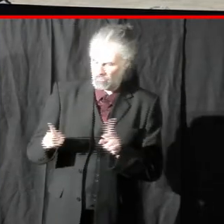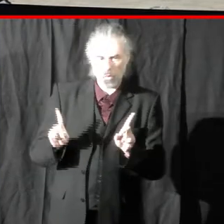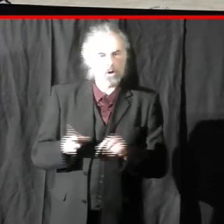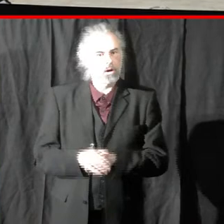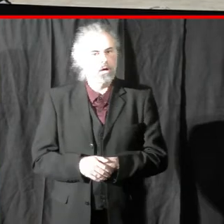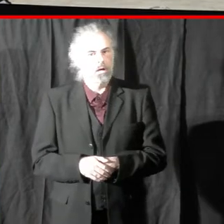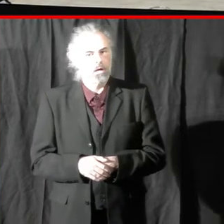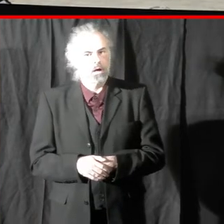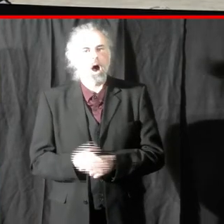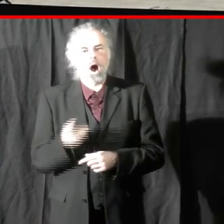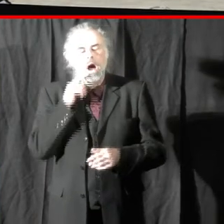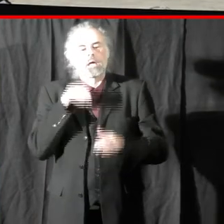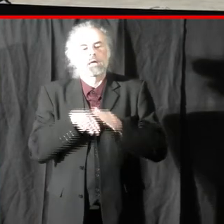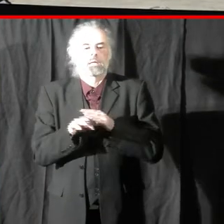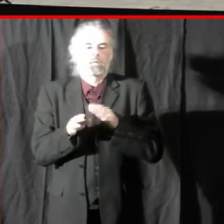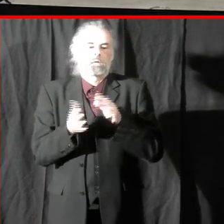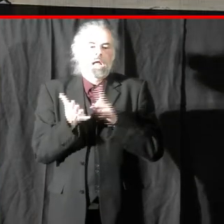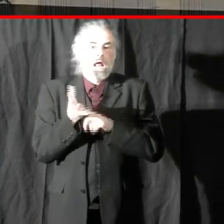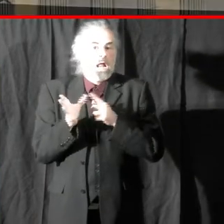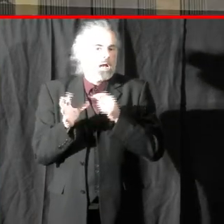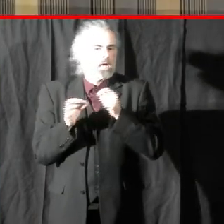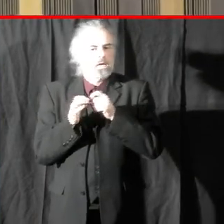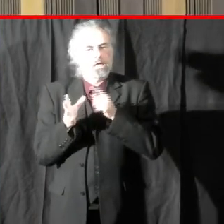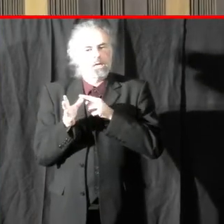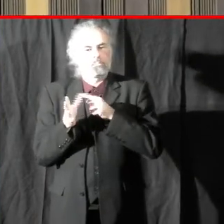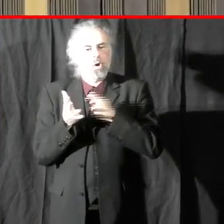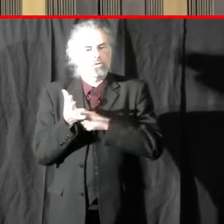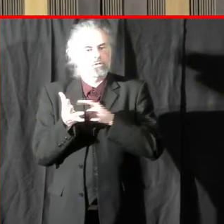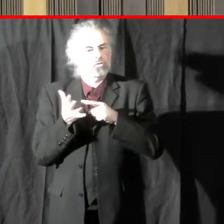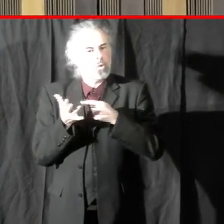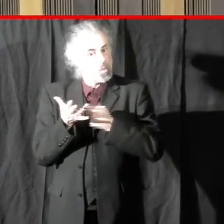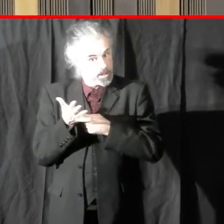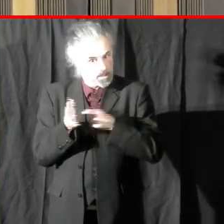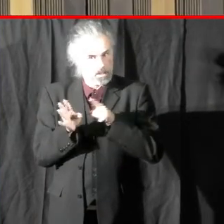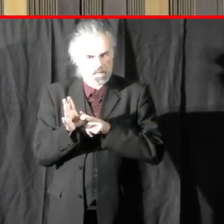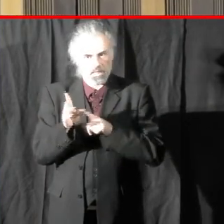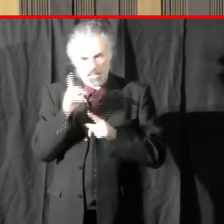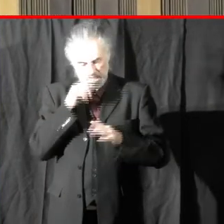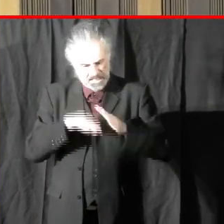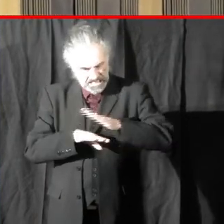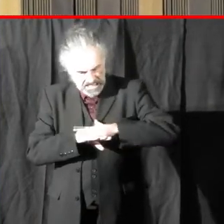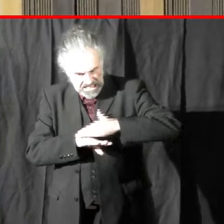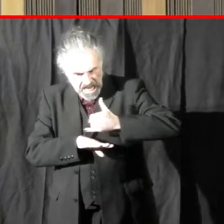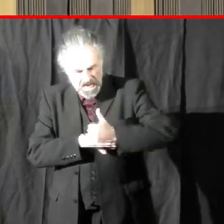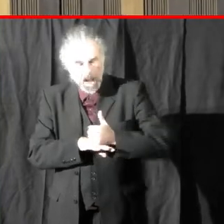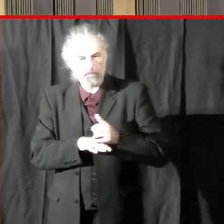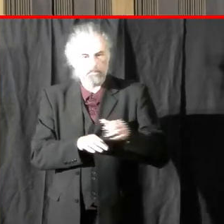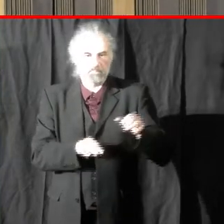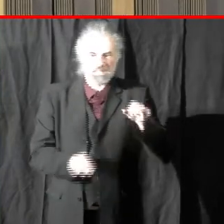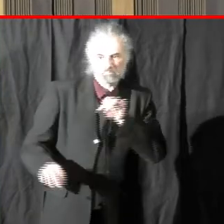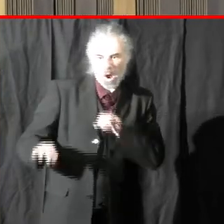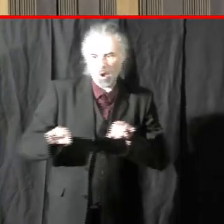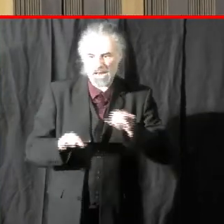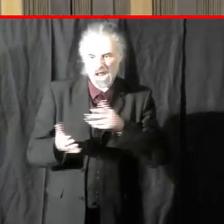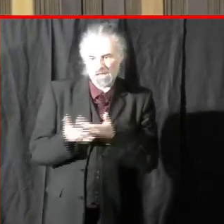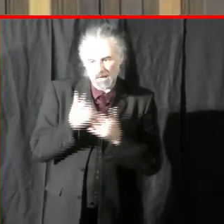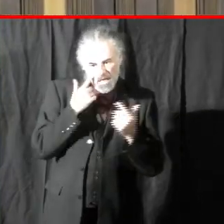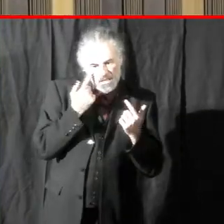in the lab, we can try all of them, you know. We actually set the experiment up to be what we want. Okay, but when it's out